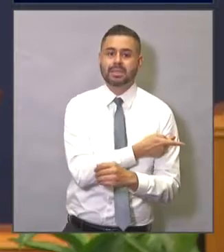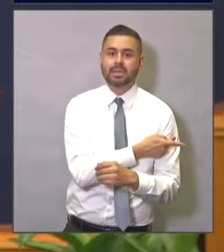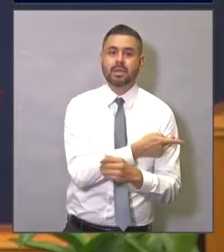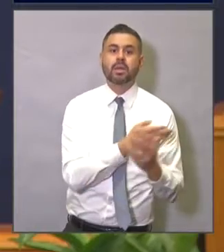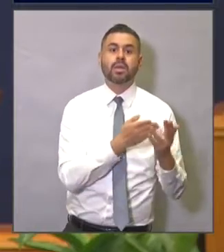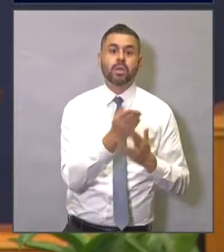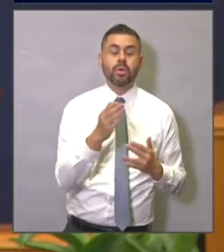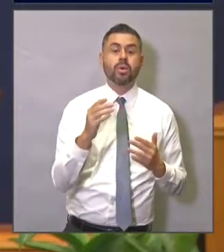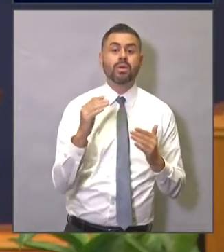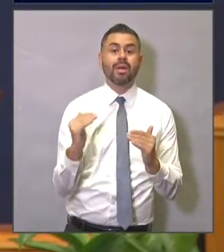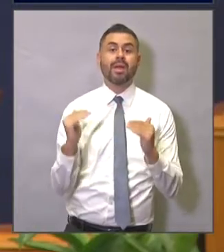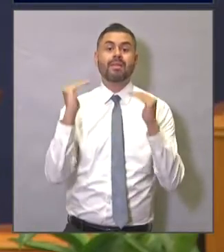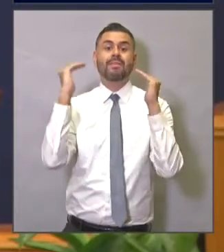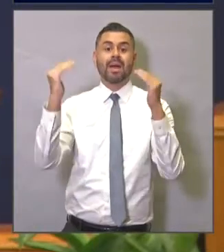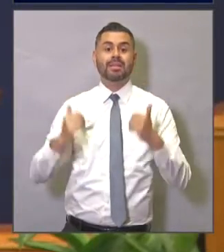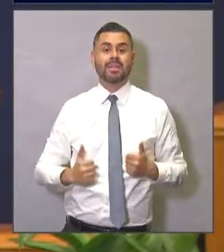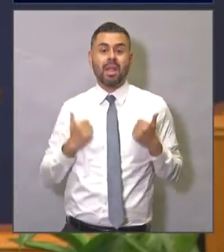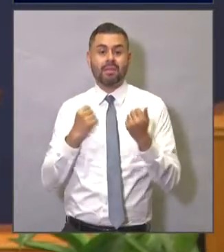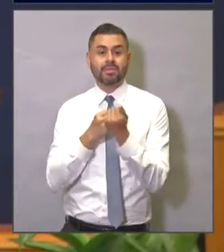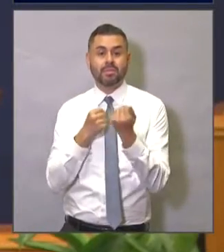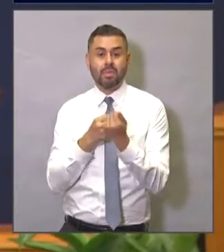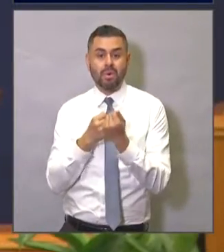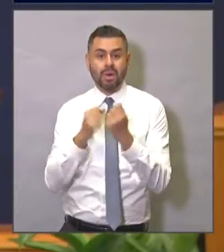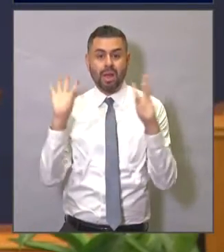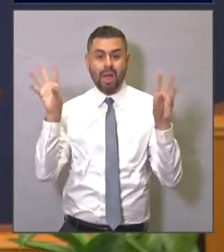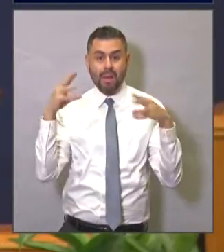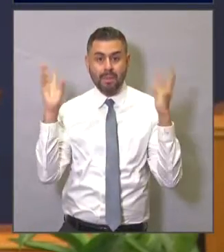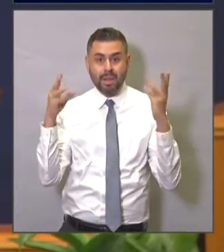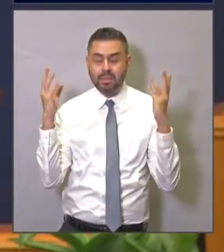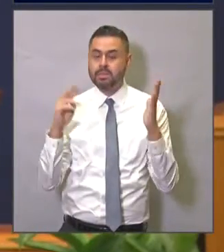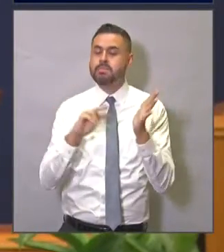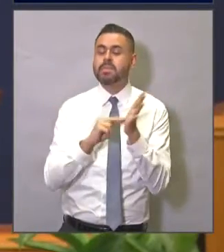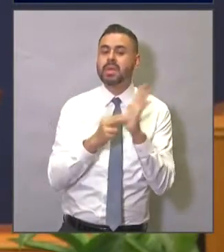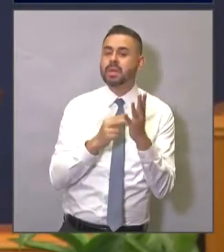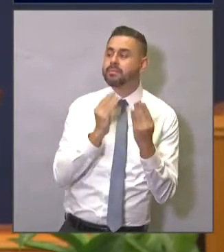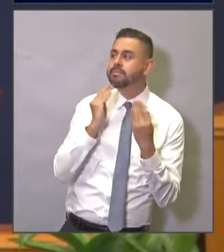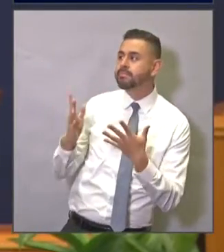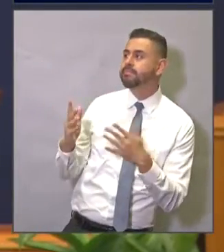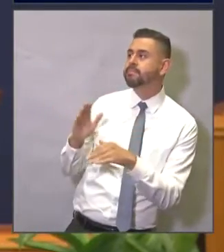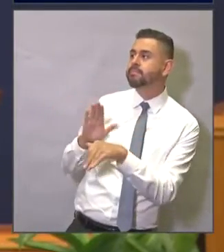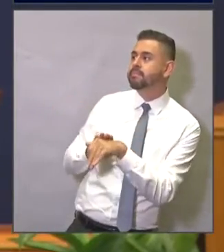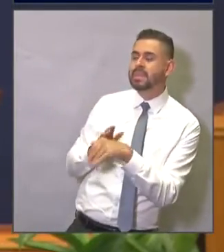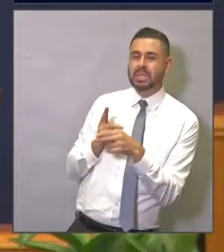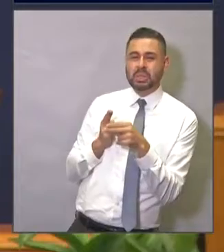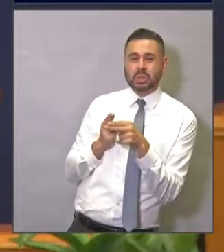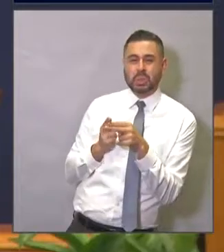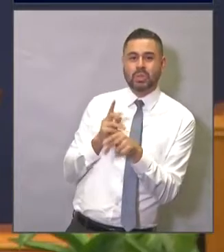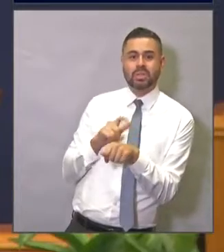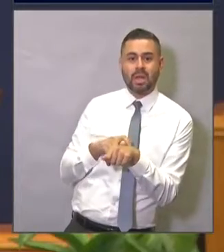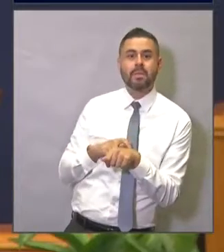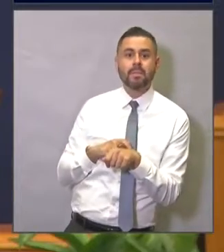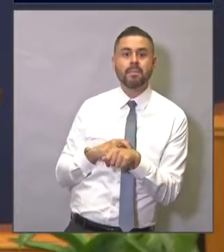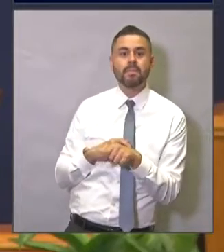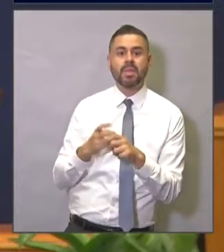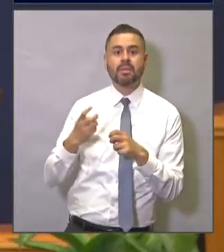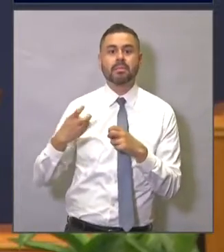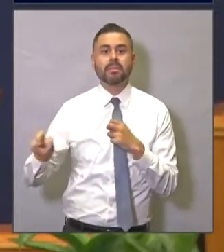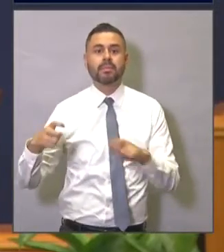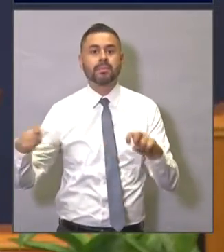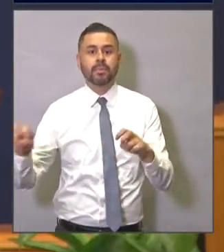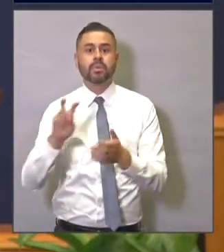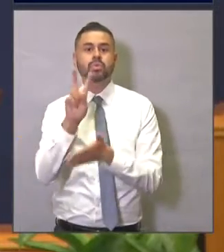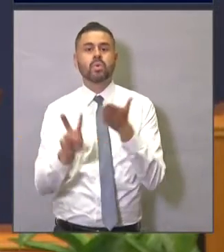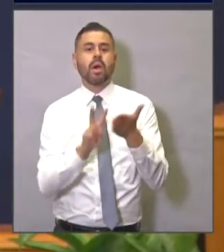ALS or advanced life support ambulances. This mechanism is helpful only for a short period of time, and diversion is done in